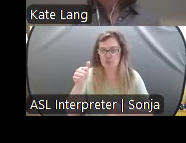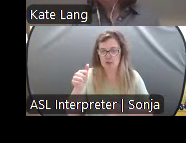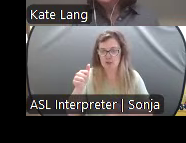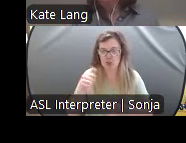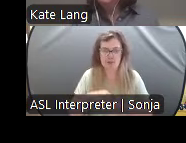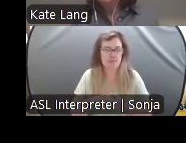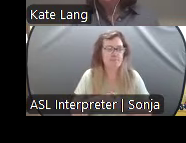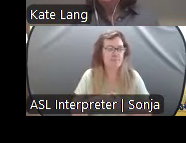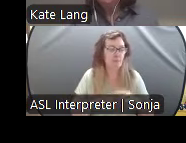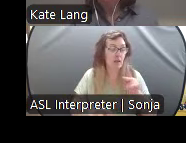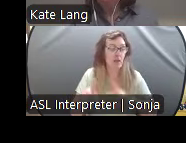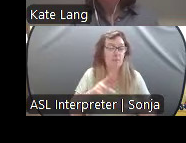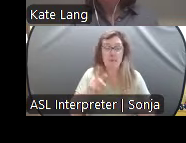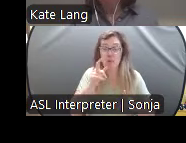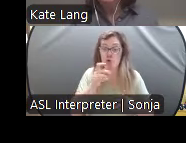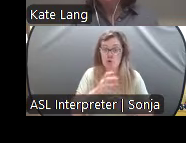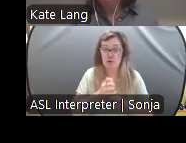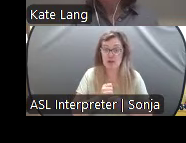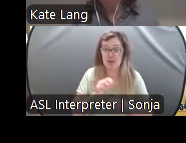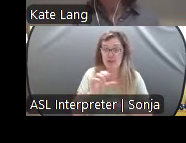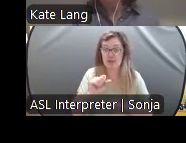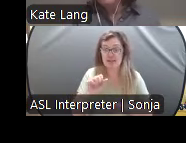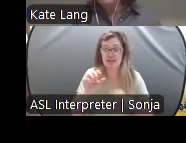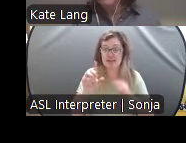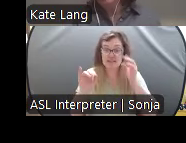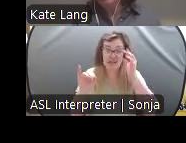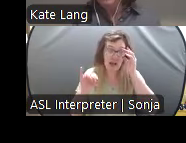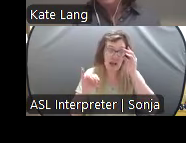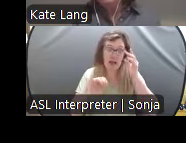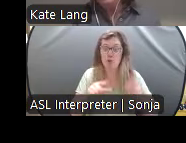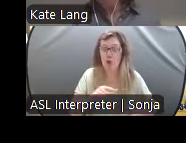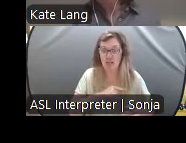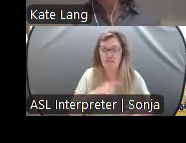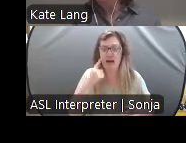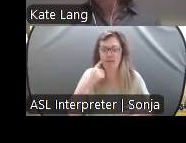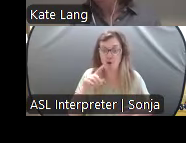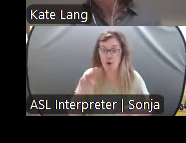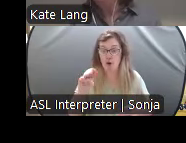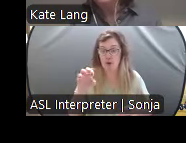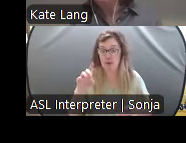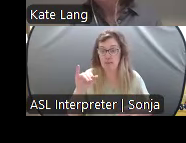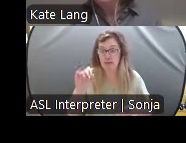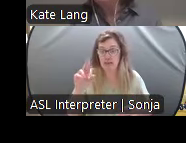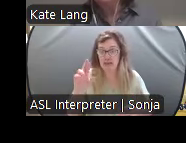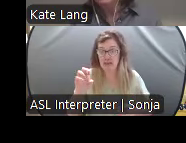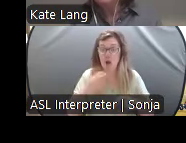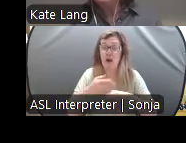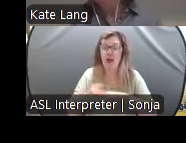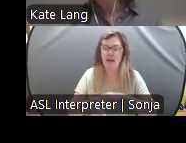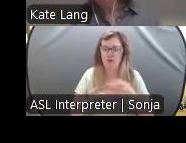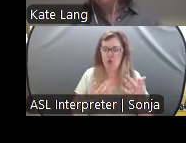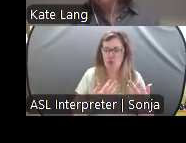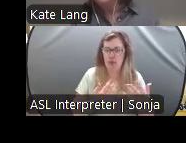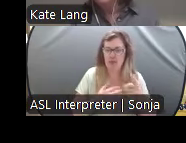People who receive SSDI benefits are eligible for Medicare after a 24-month waiting